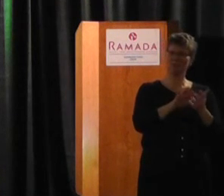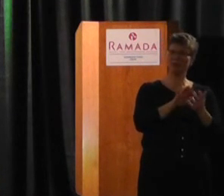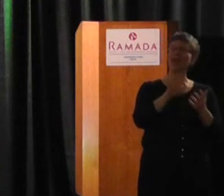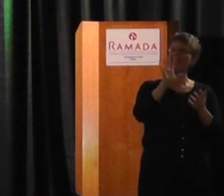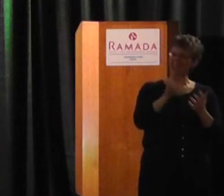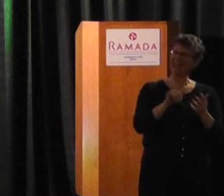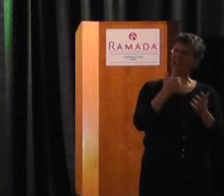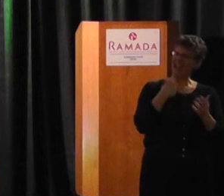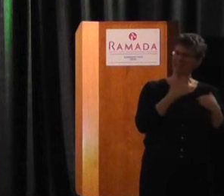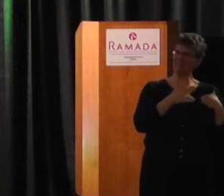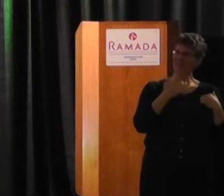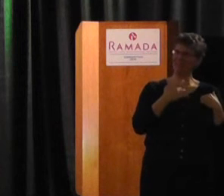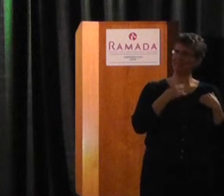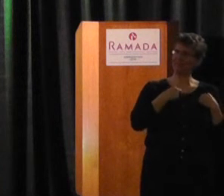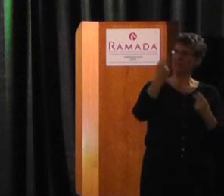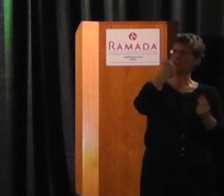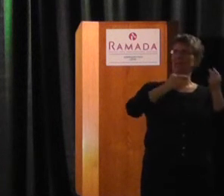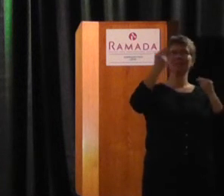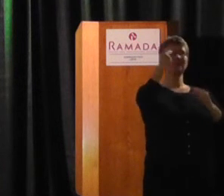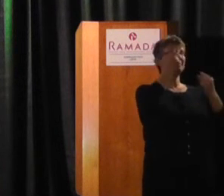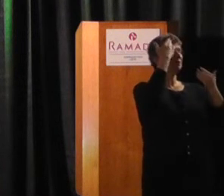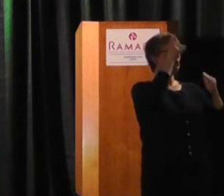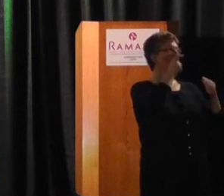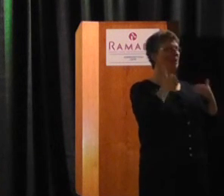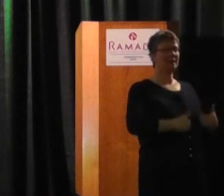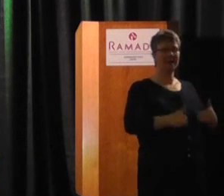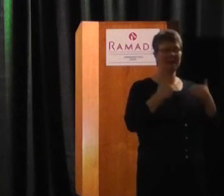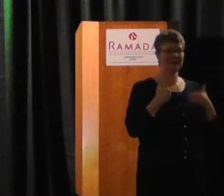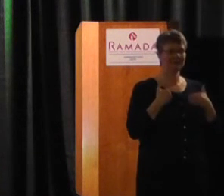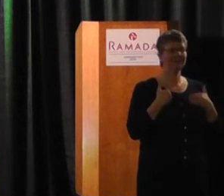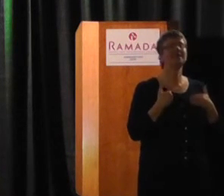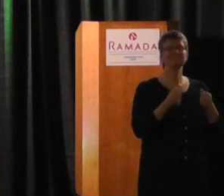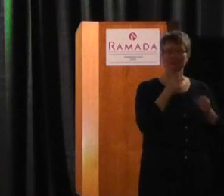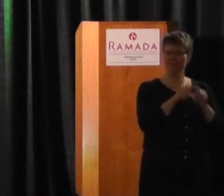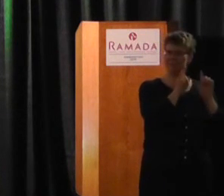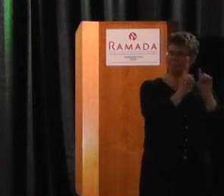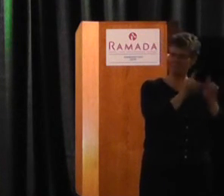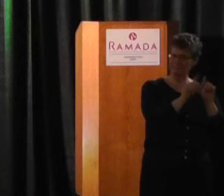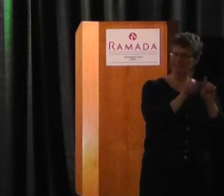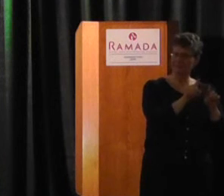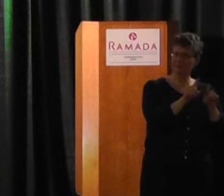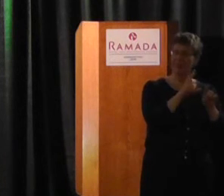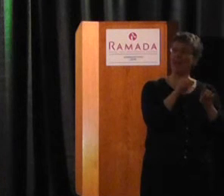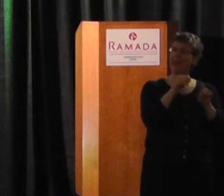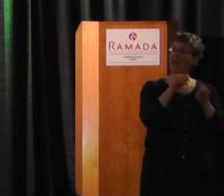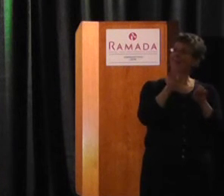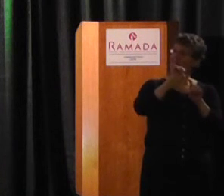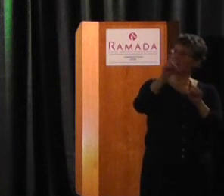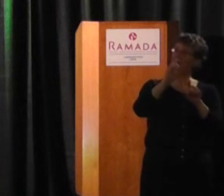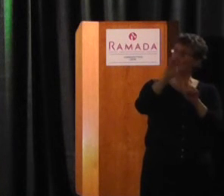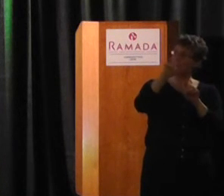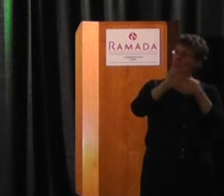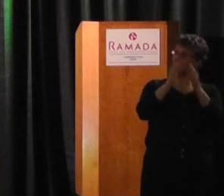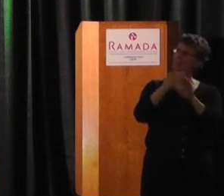who you are. The Confusement Show had excellent attendance, and got the attention of the larger Edmonton art community. By listening to